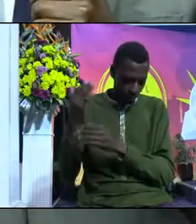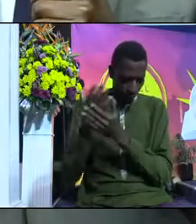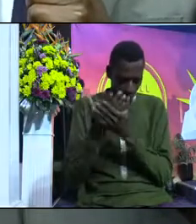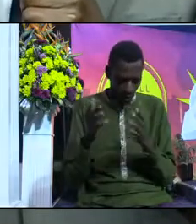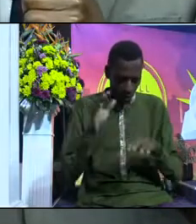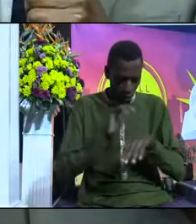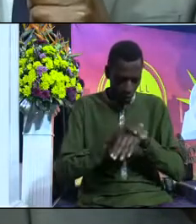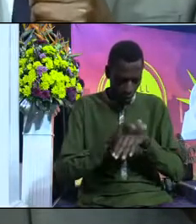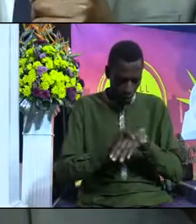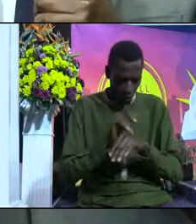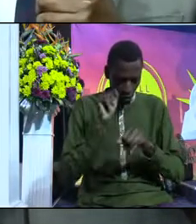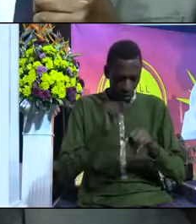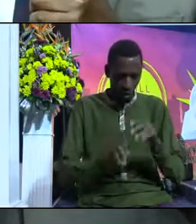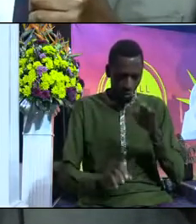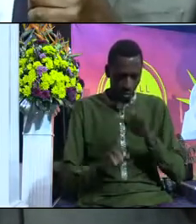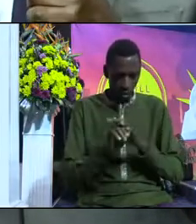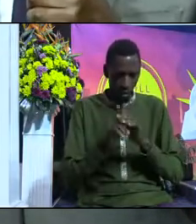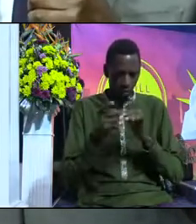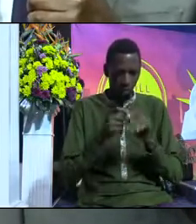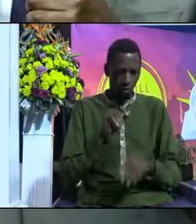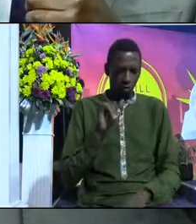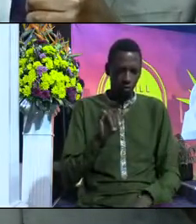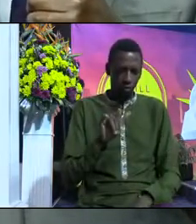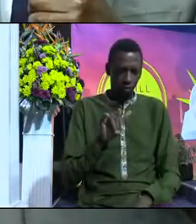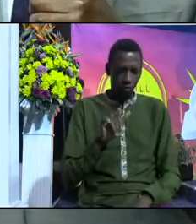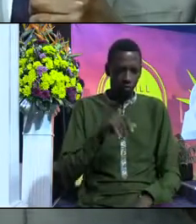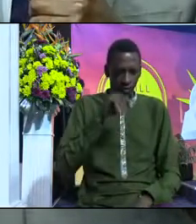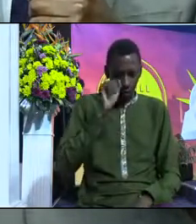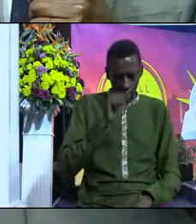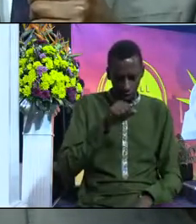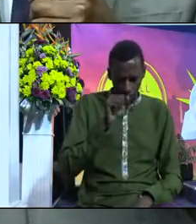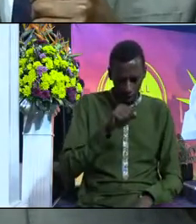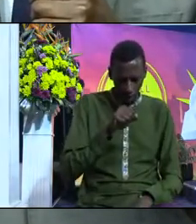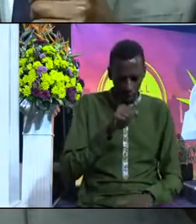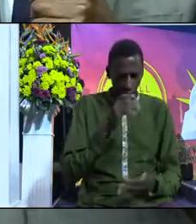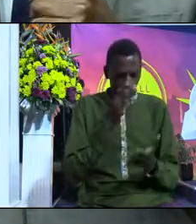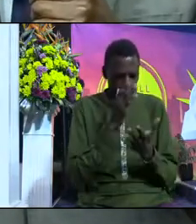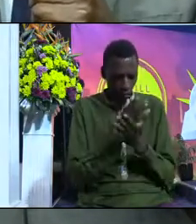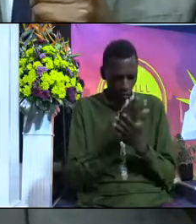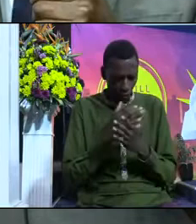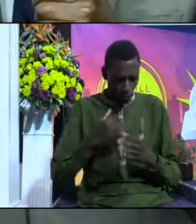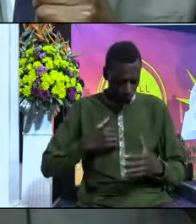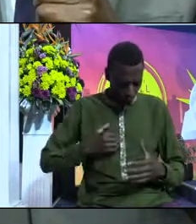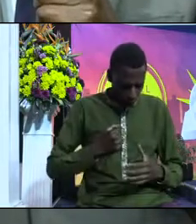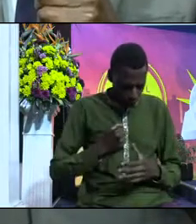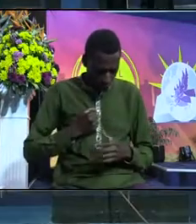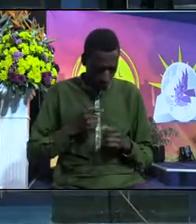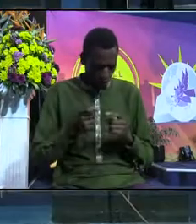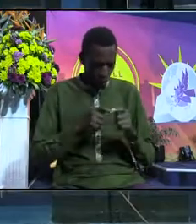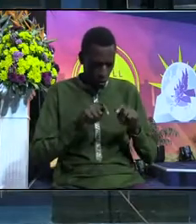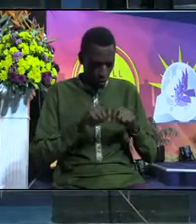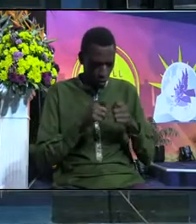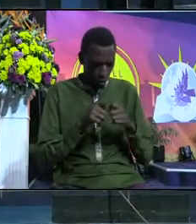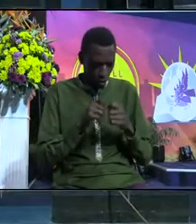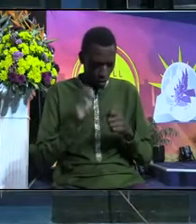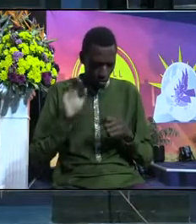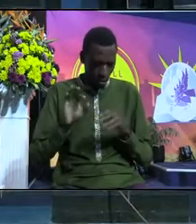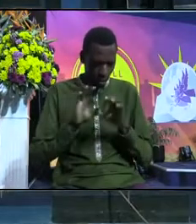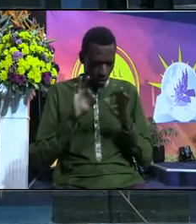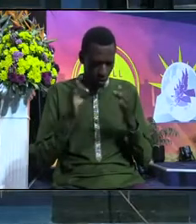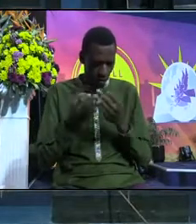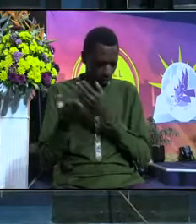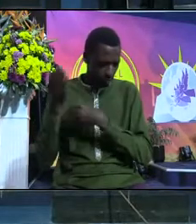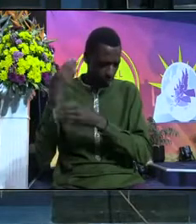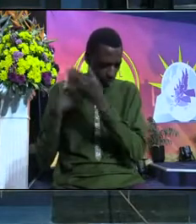come out of that bad background. Yes. Yes, whereas Joseph came from a broken background, you made him strong